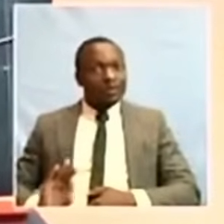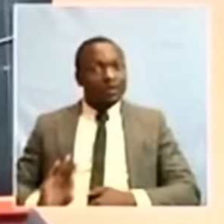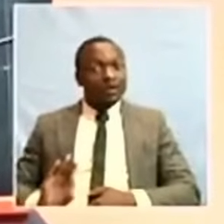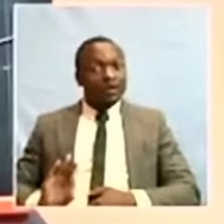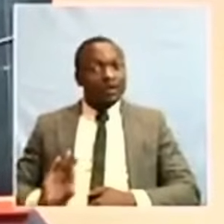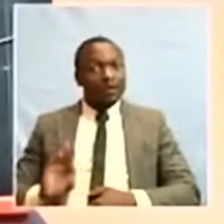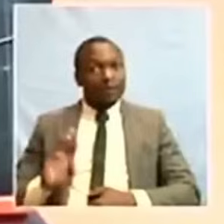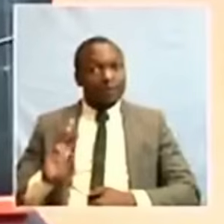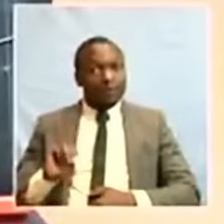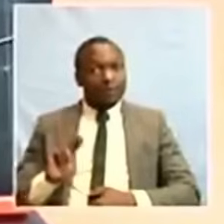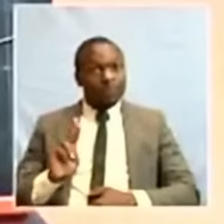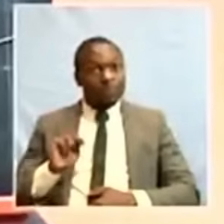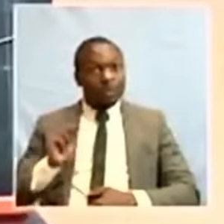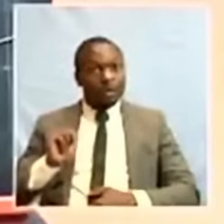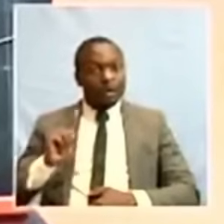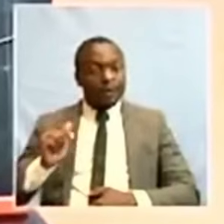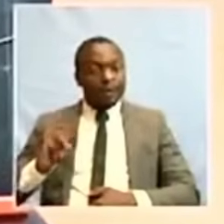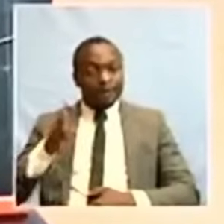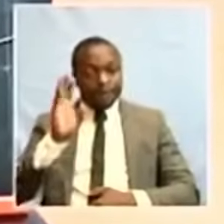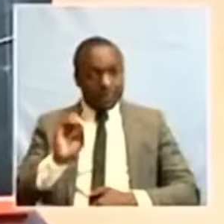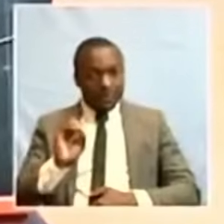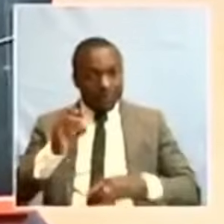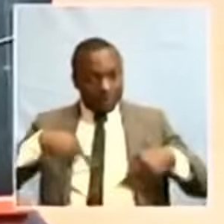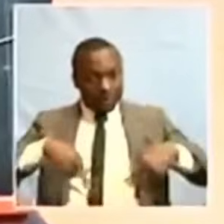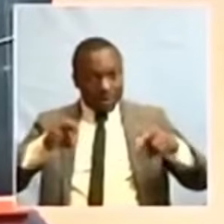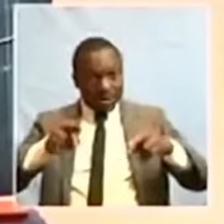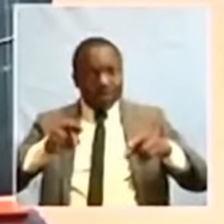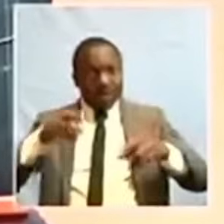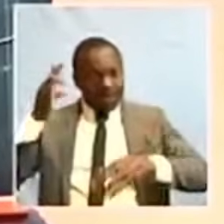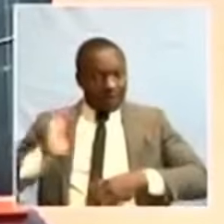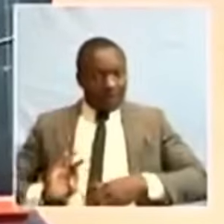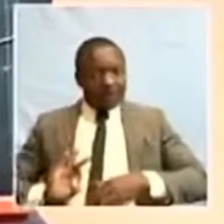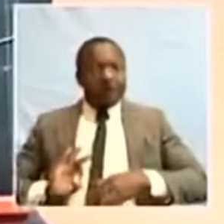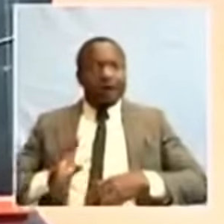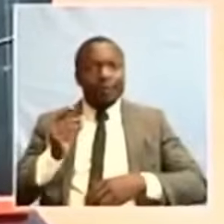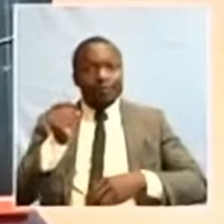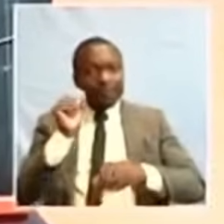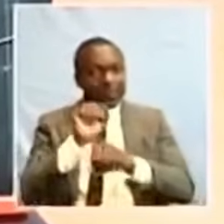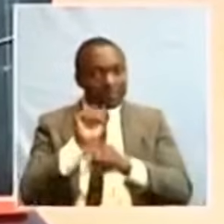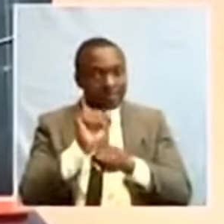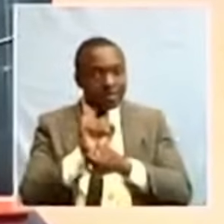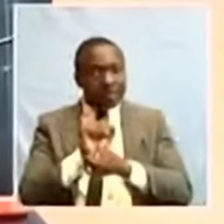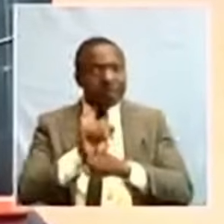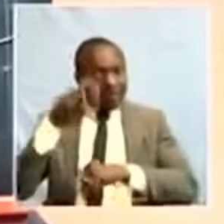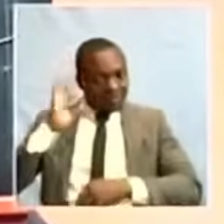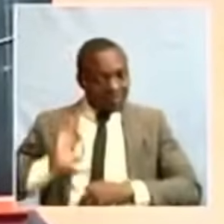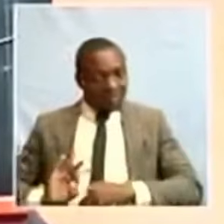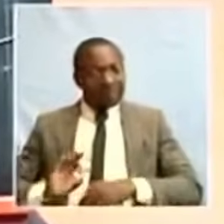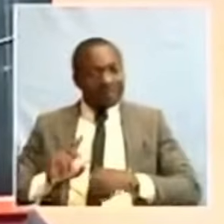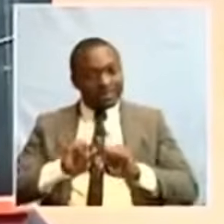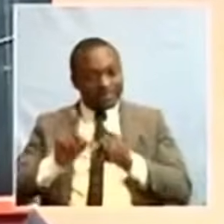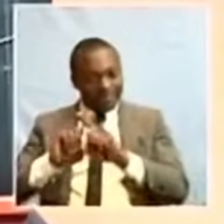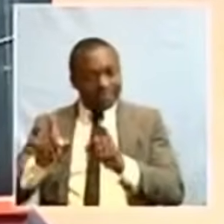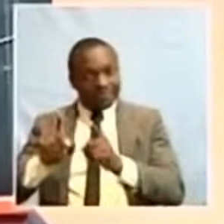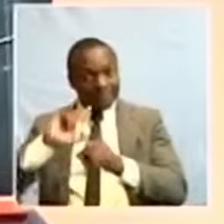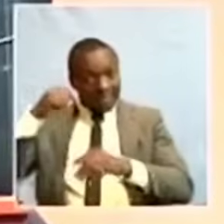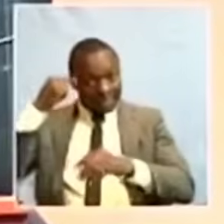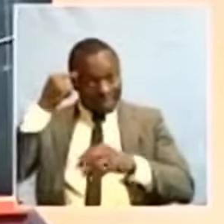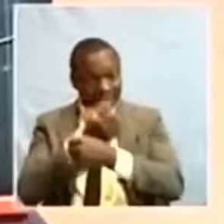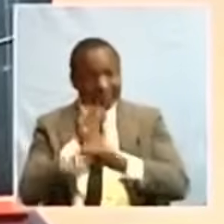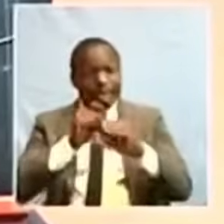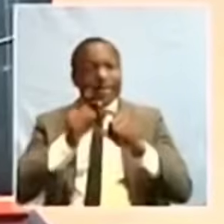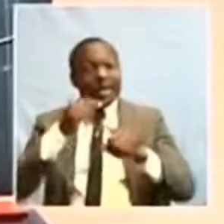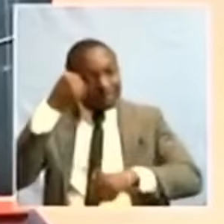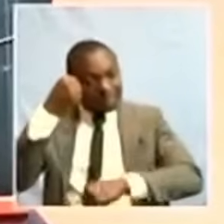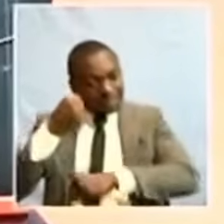Road, we have benefited on the cash for work, we have benefited on a number of government interventions. But we are